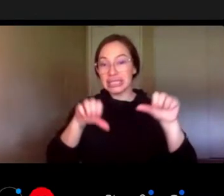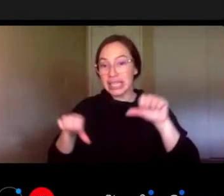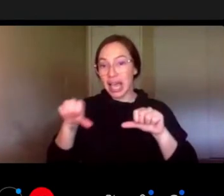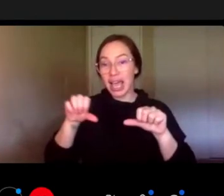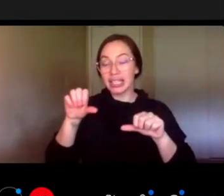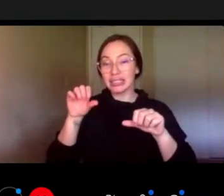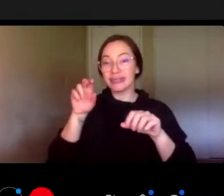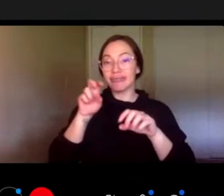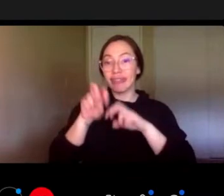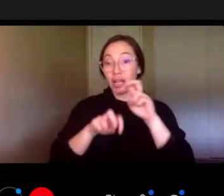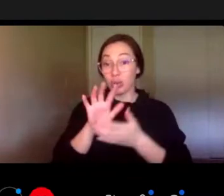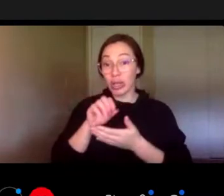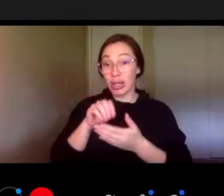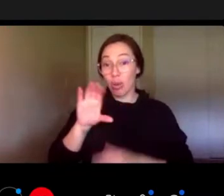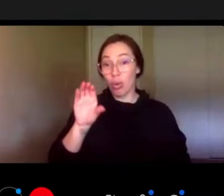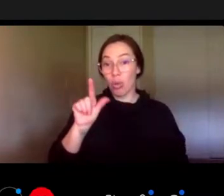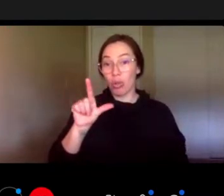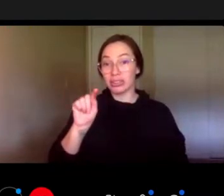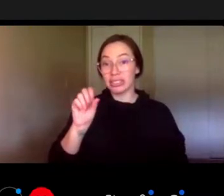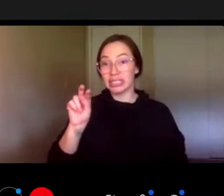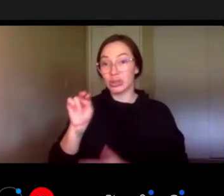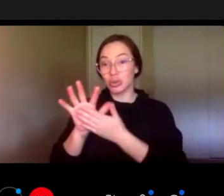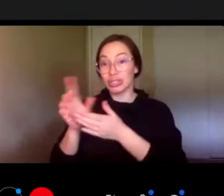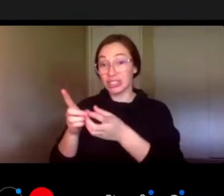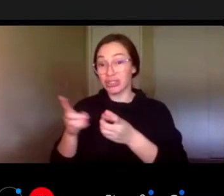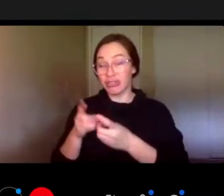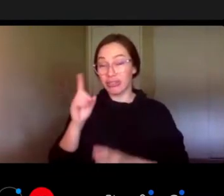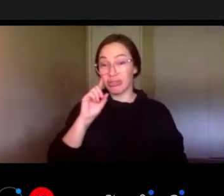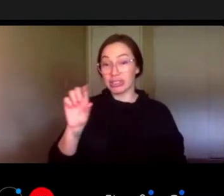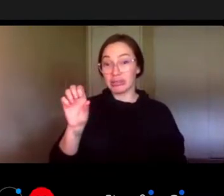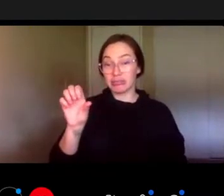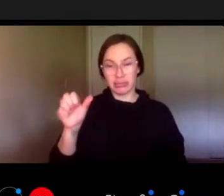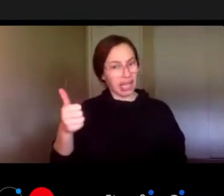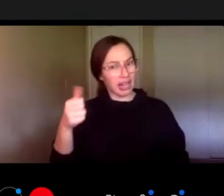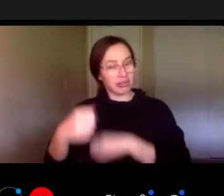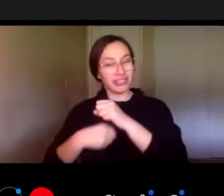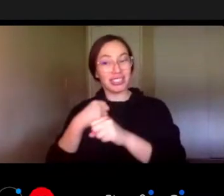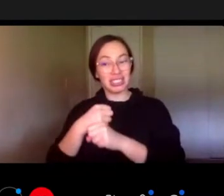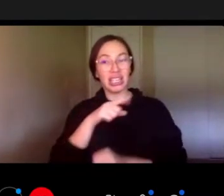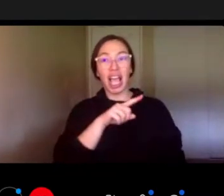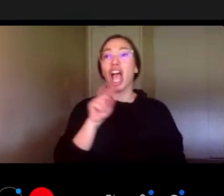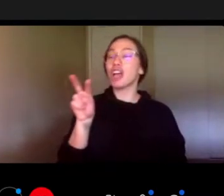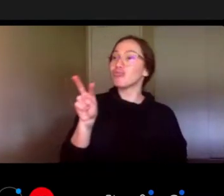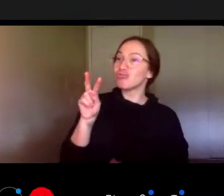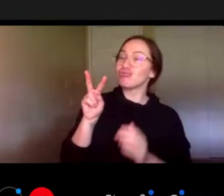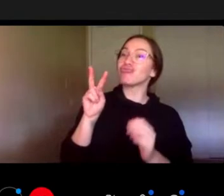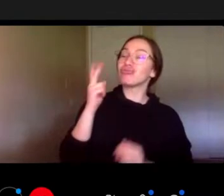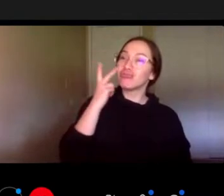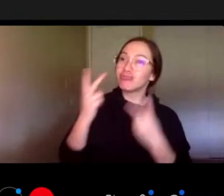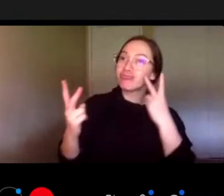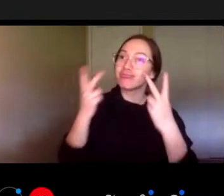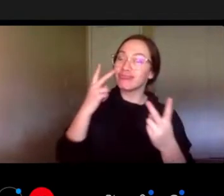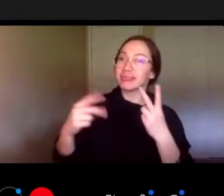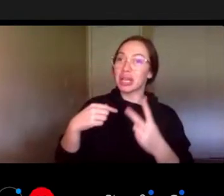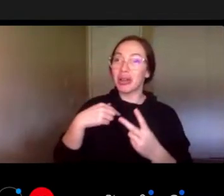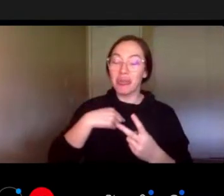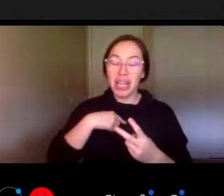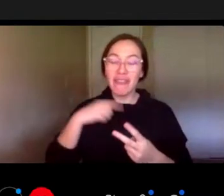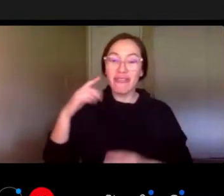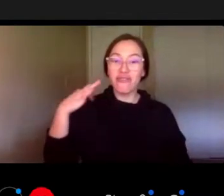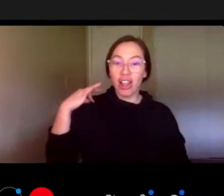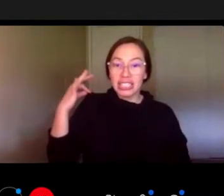Colton School District for 10 years. And he would see me volunteering, judging, doing everything at science